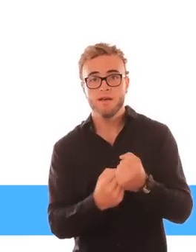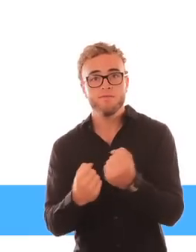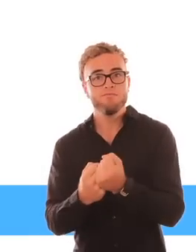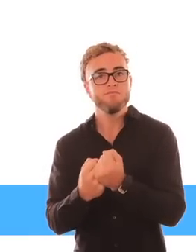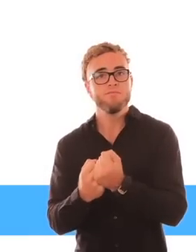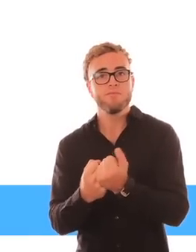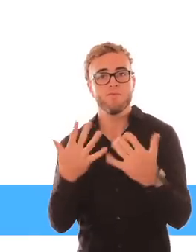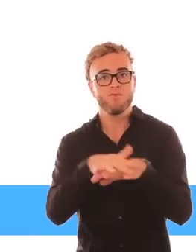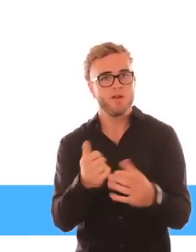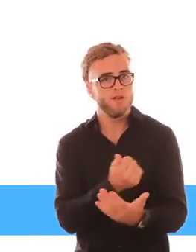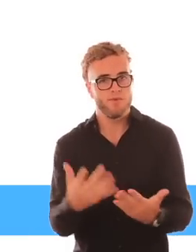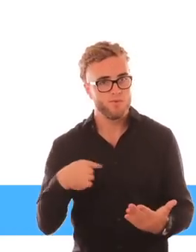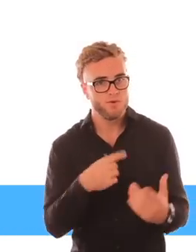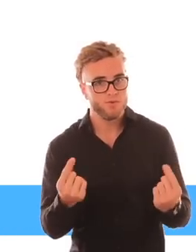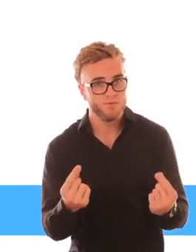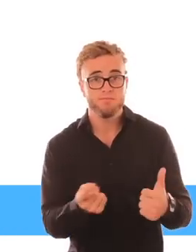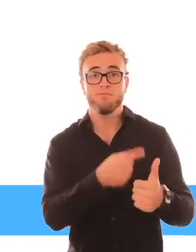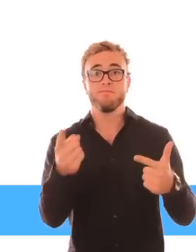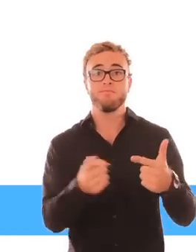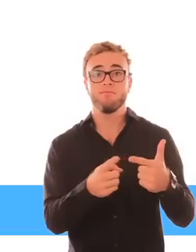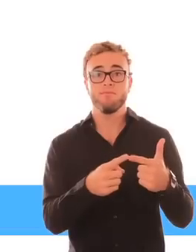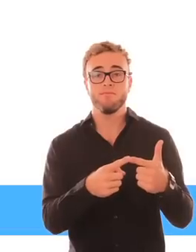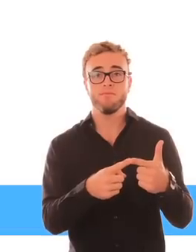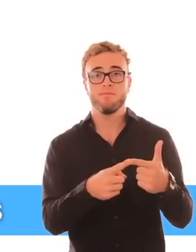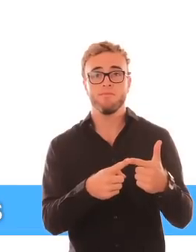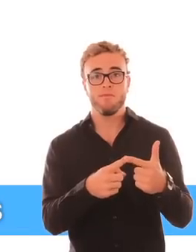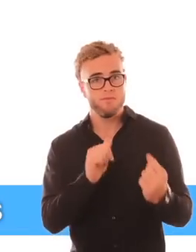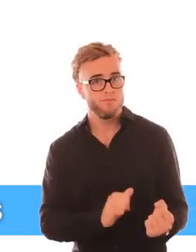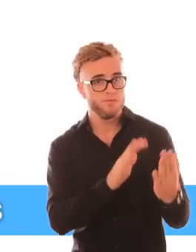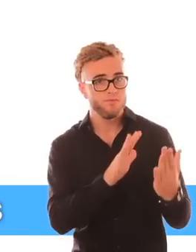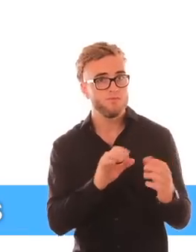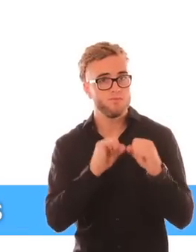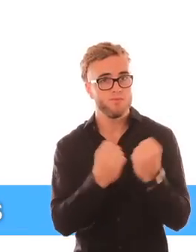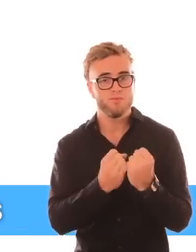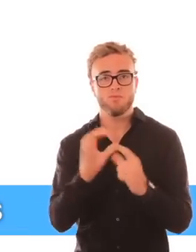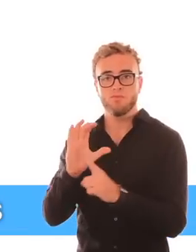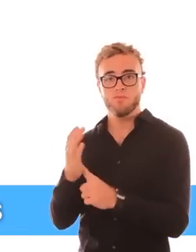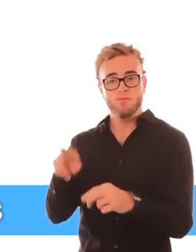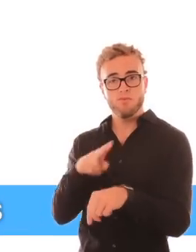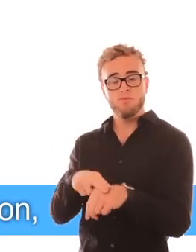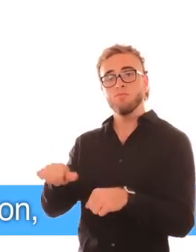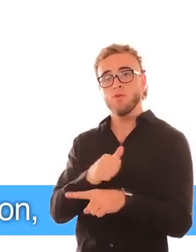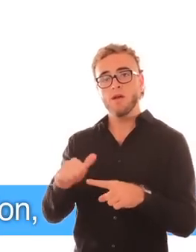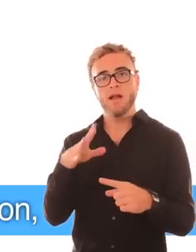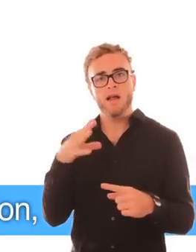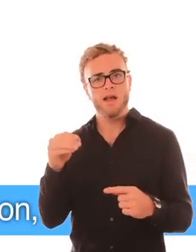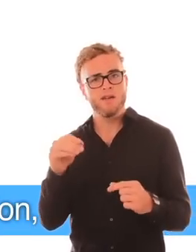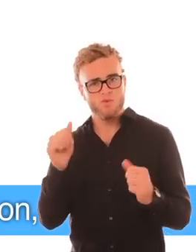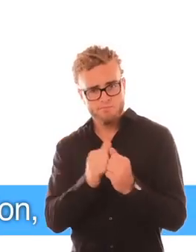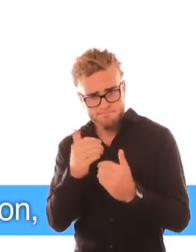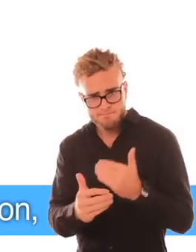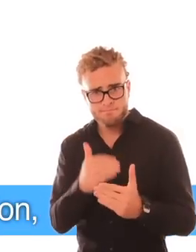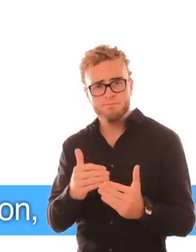advocate and promote inclusion in everything we do, address social and cultural norms and practices, and systematically combat stigma